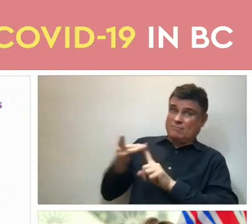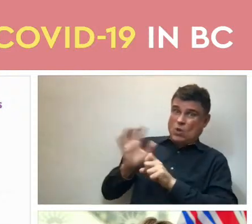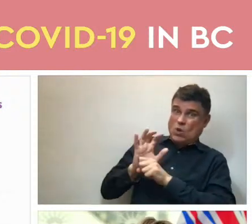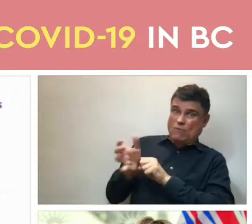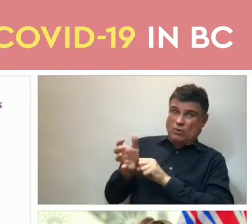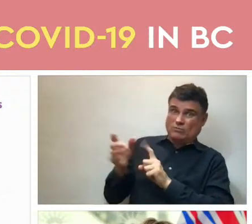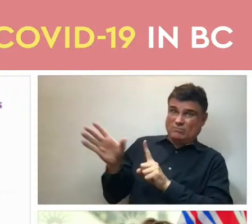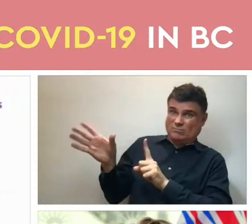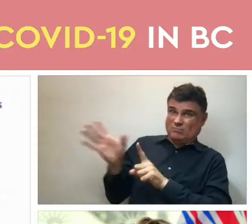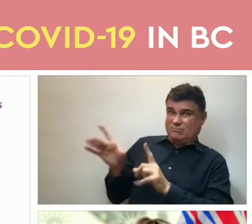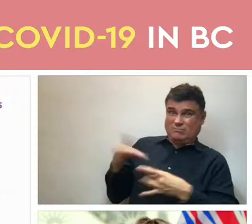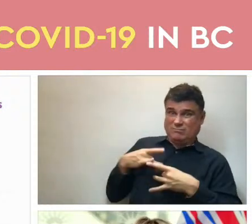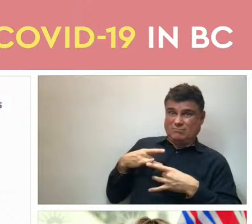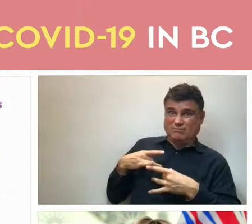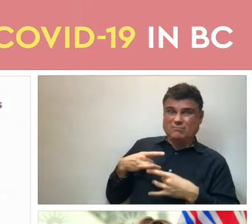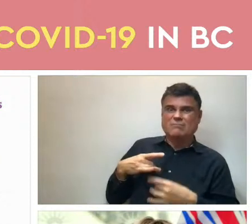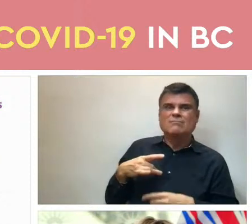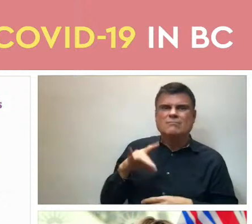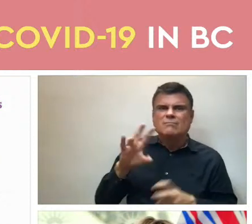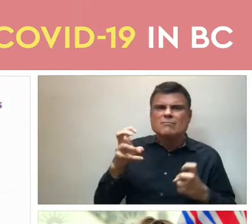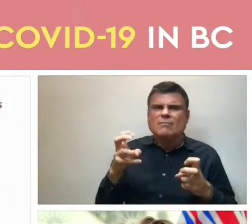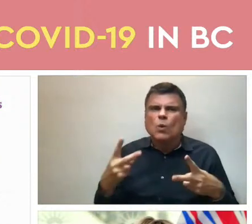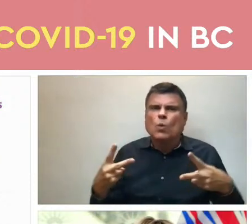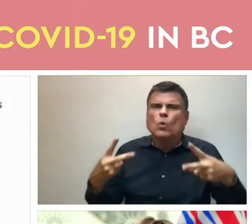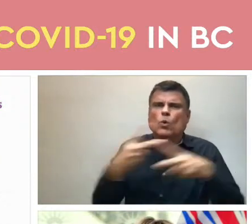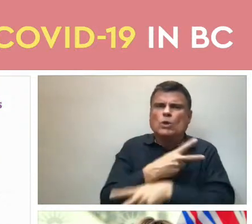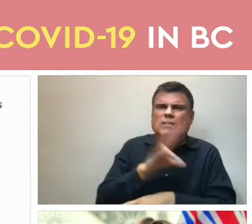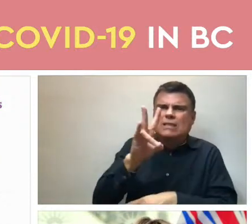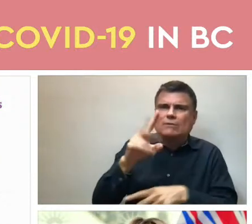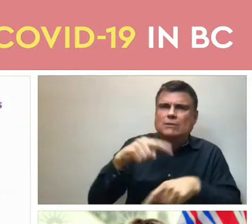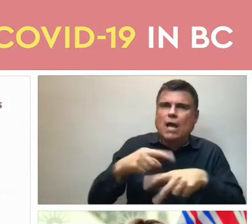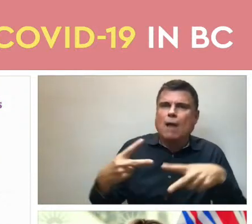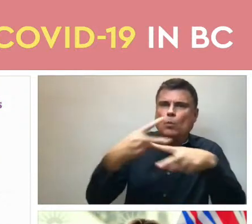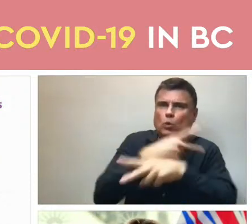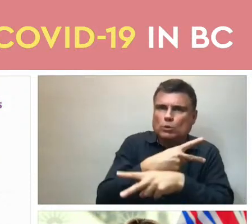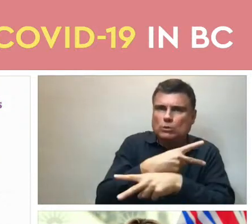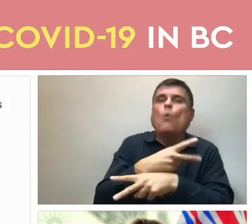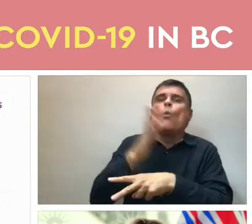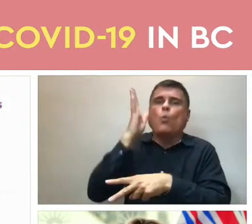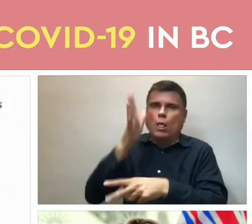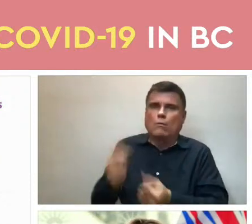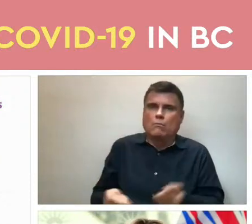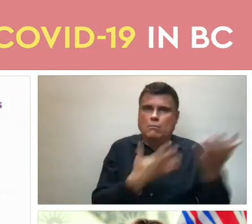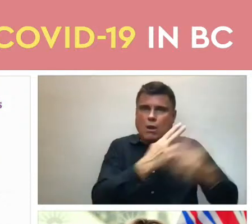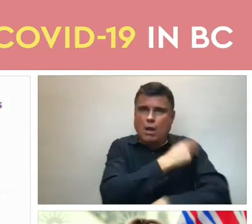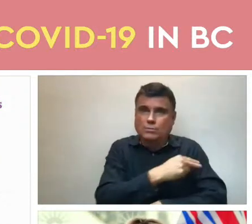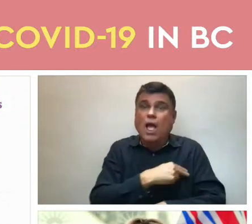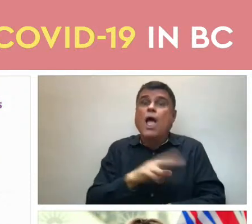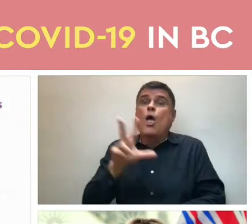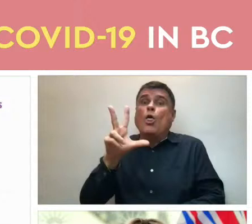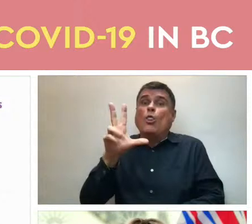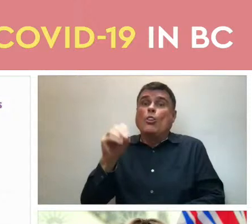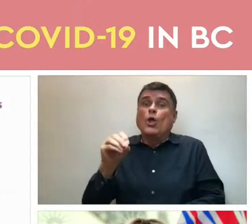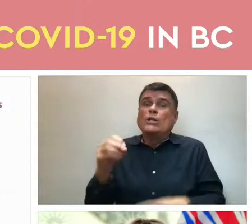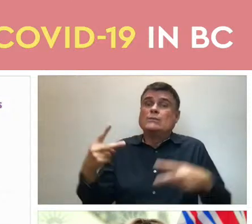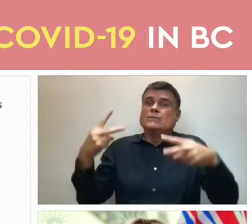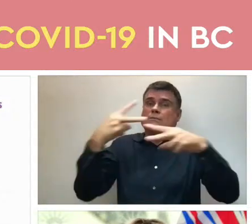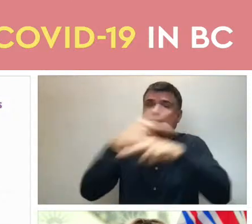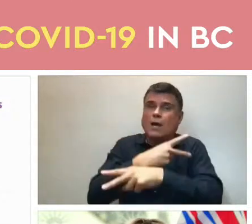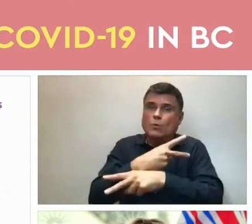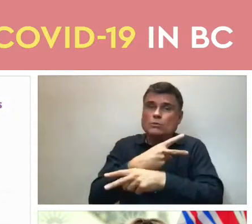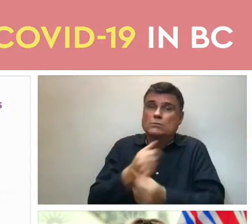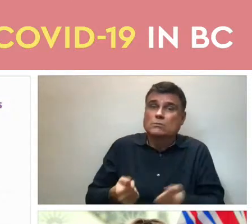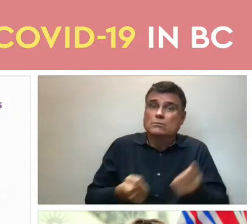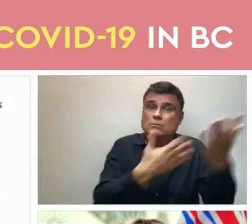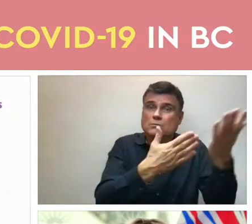in hospital, and 50 times more likely to end up in ICU than your partner, your friend, your colleague who's